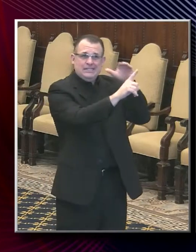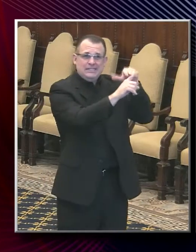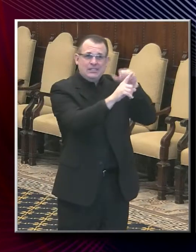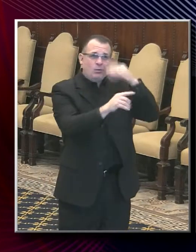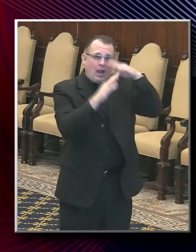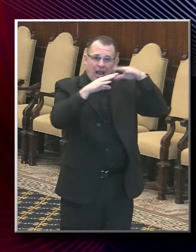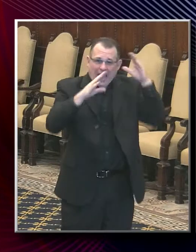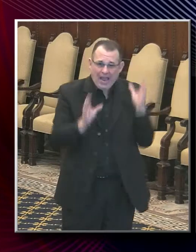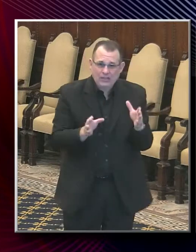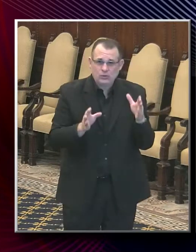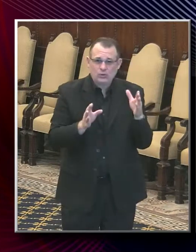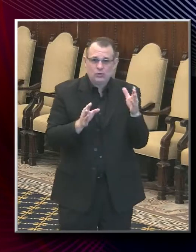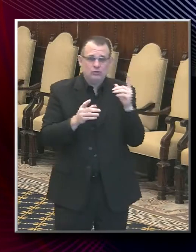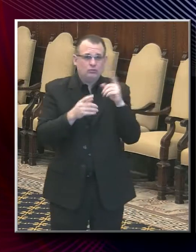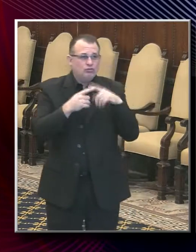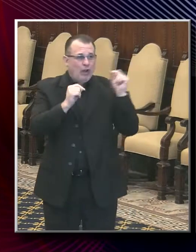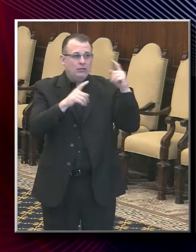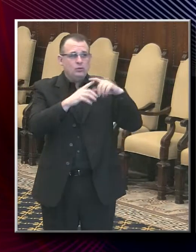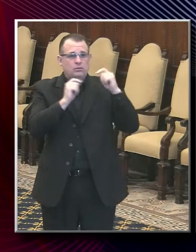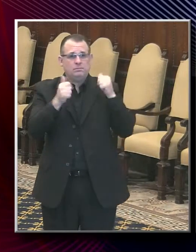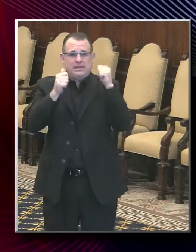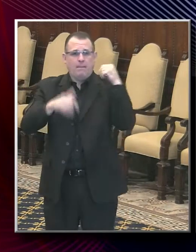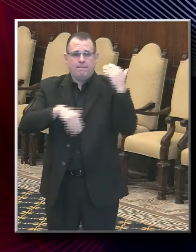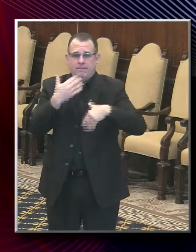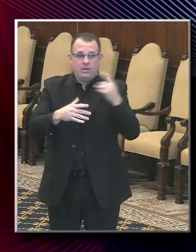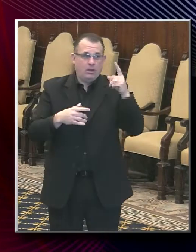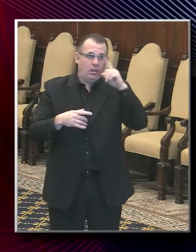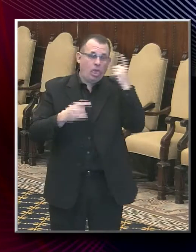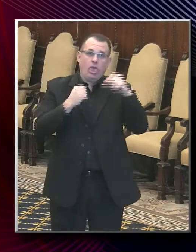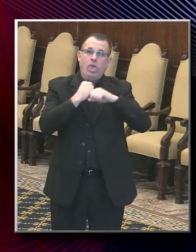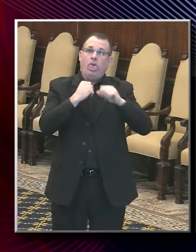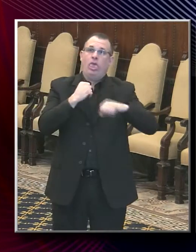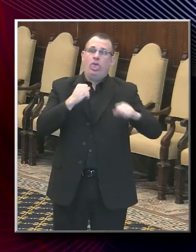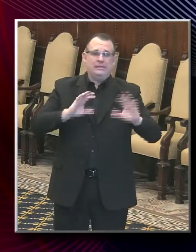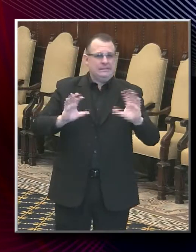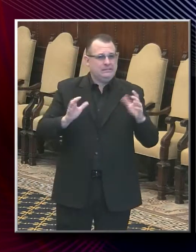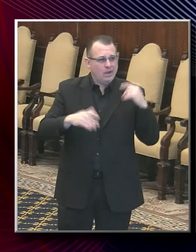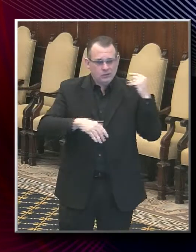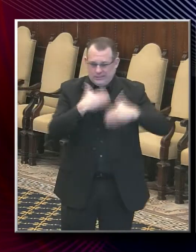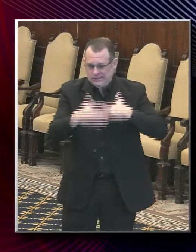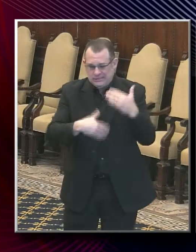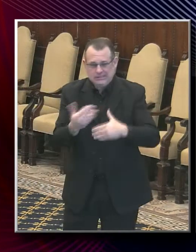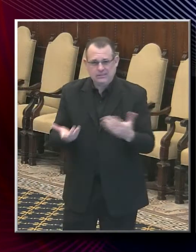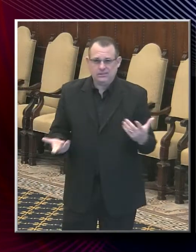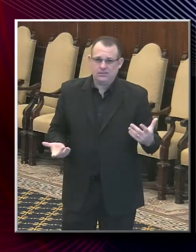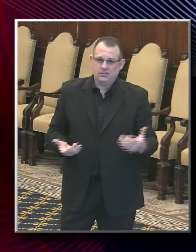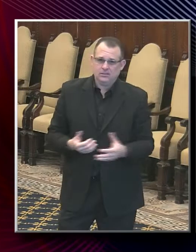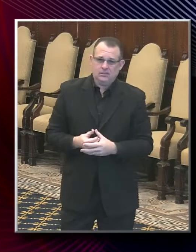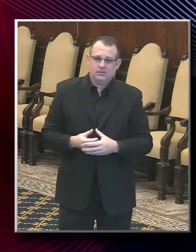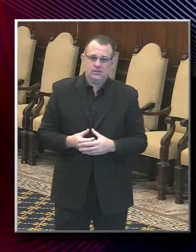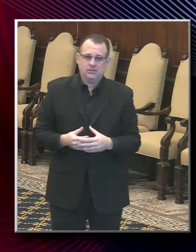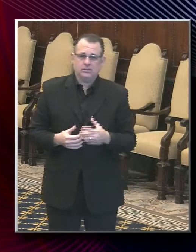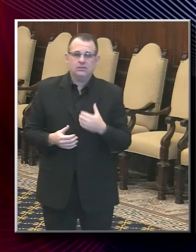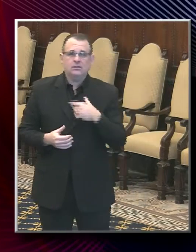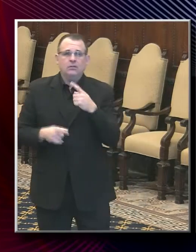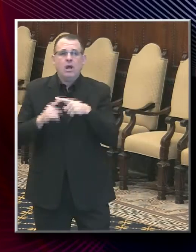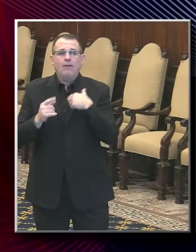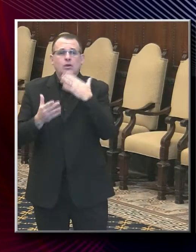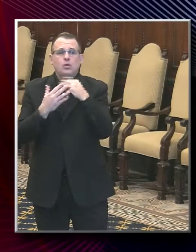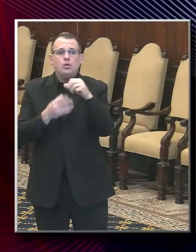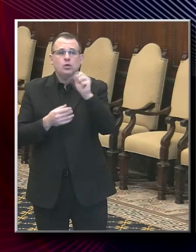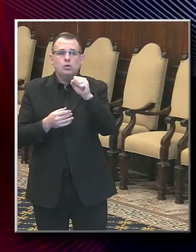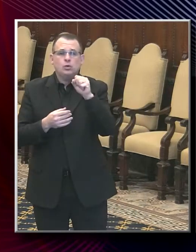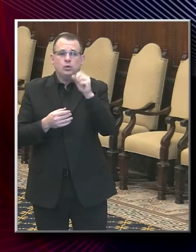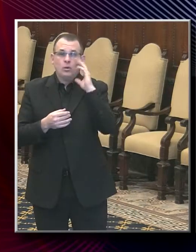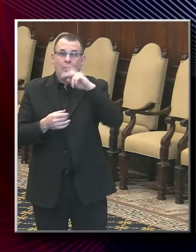in improving further aid. And now for some more positive news. Philadelphians and our neighbors across the region continue to